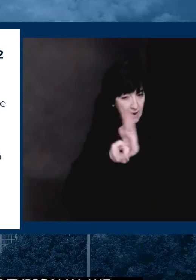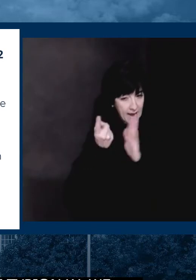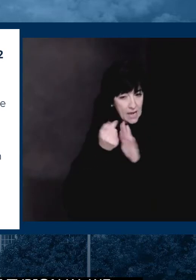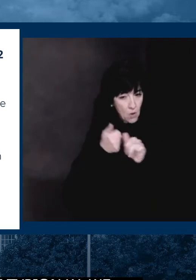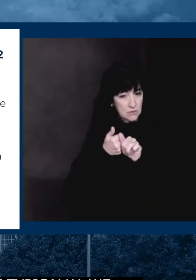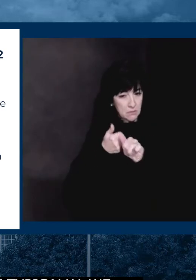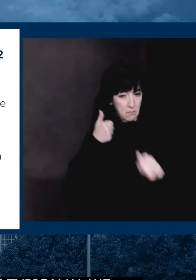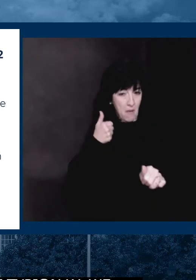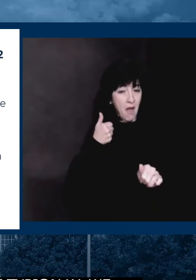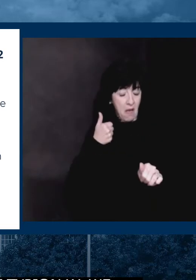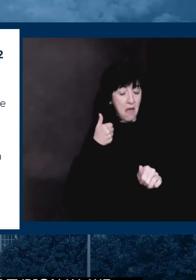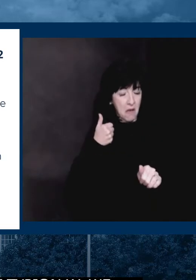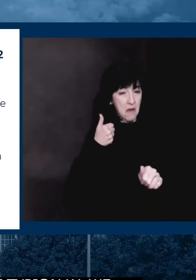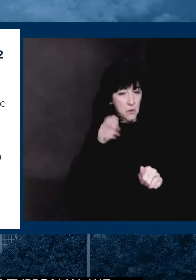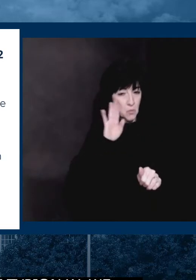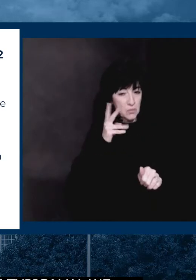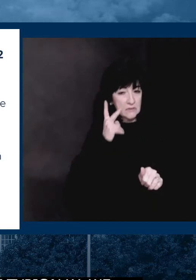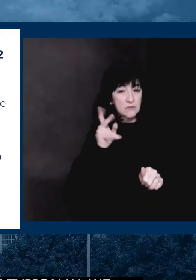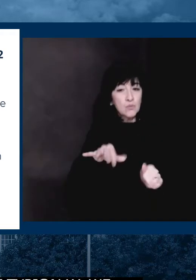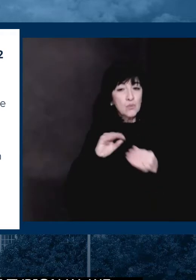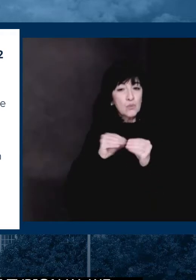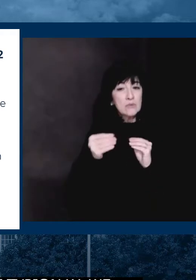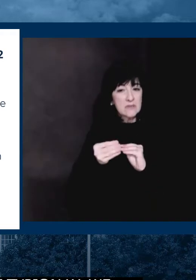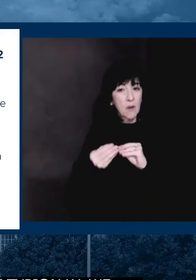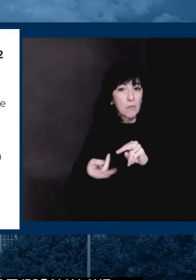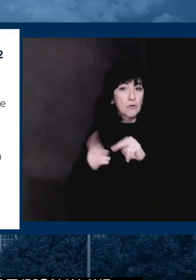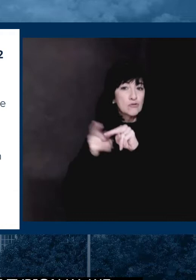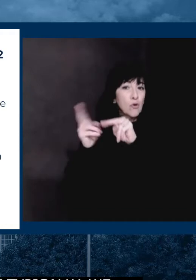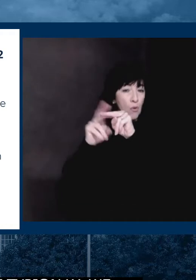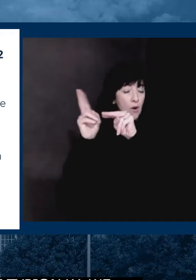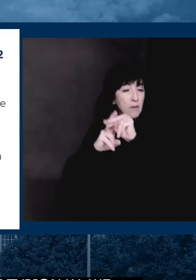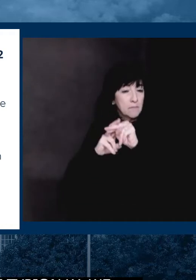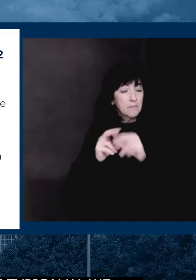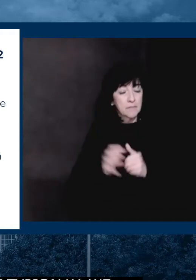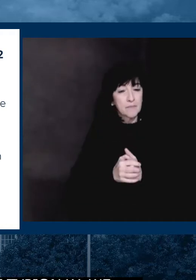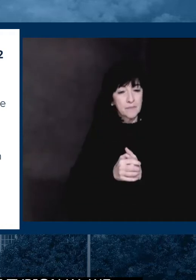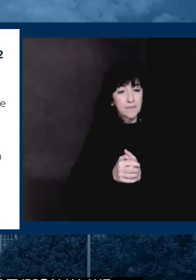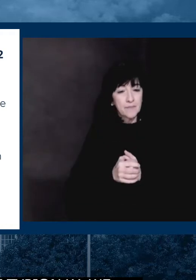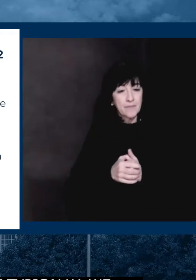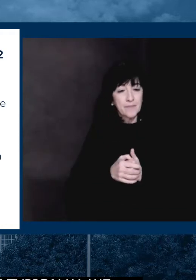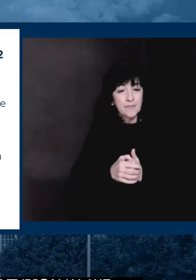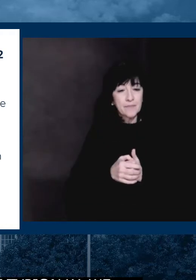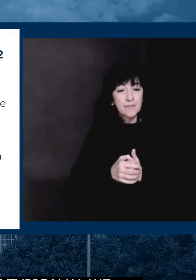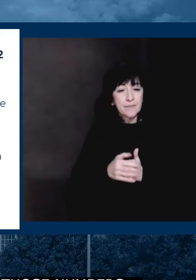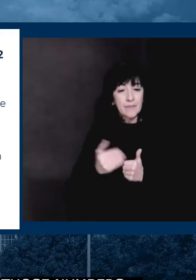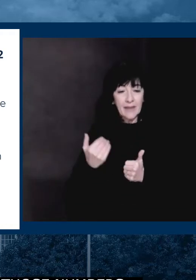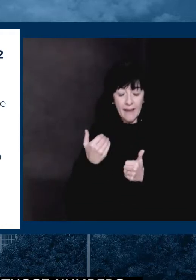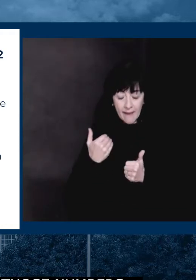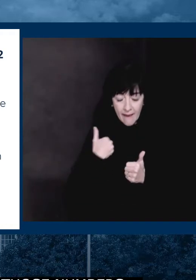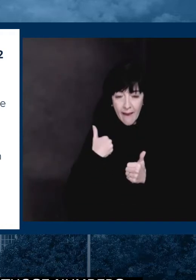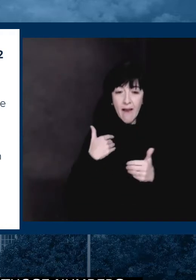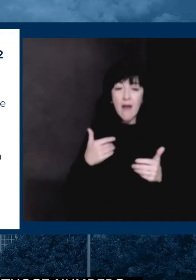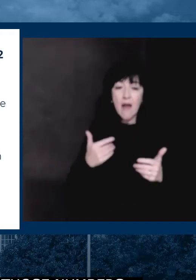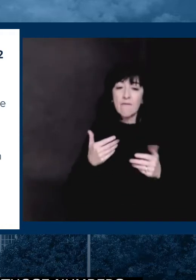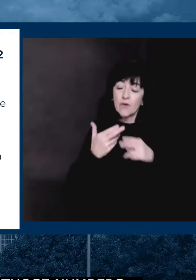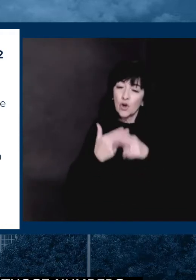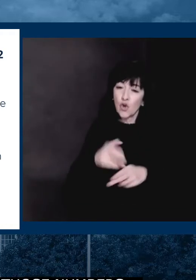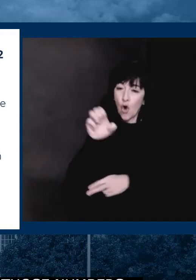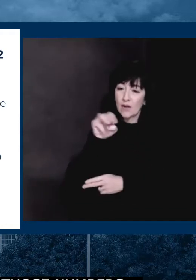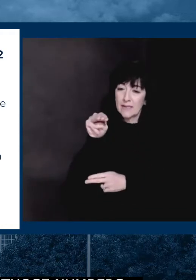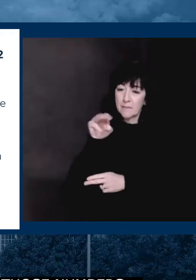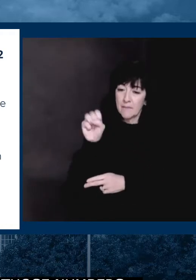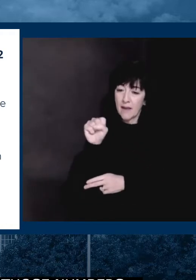those numbers go up. We also have several EMS events going on this week